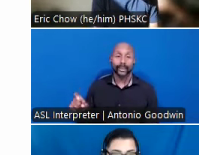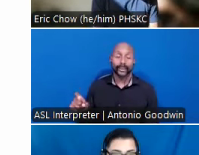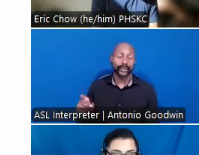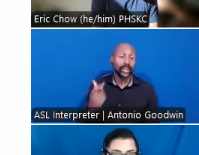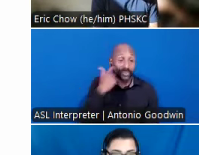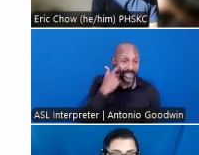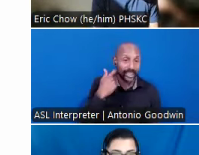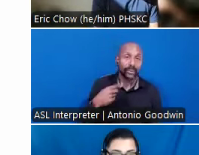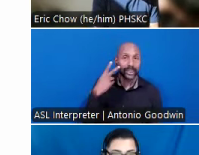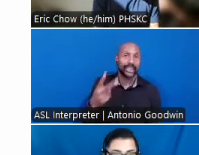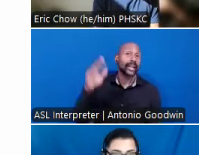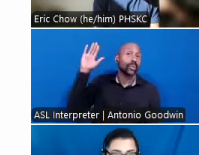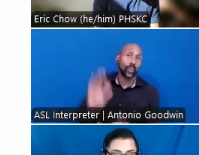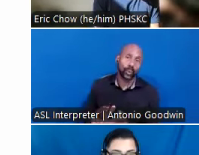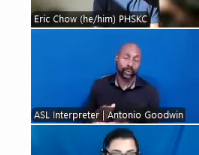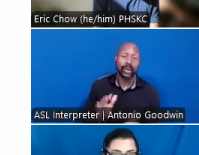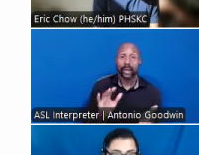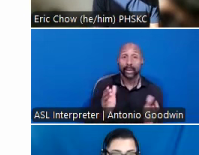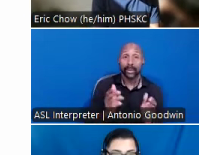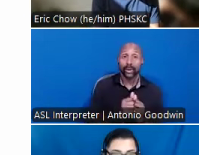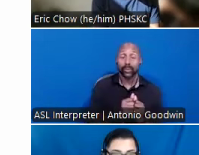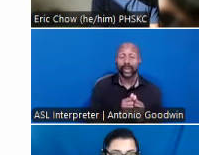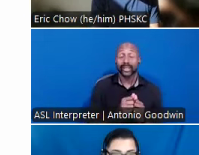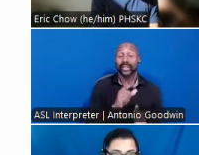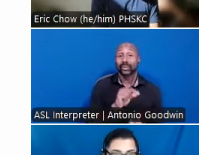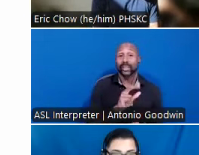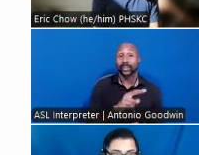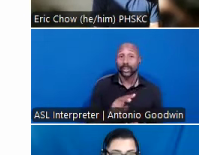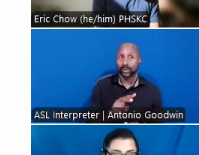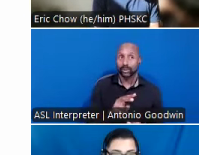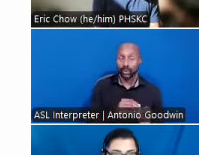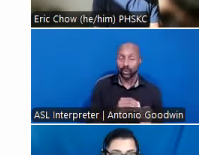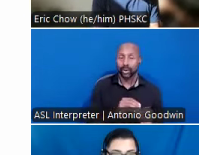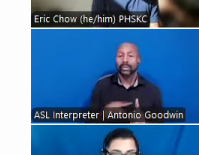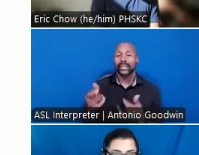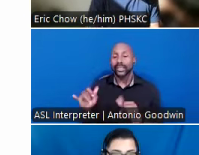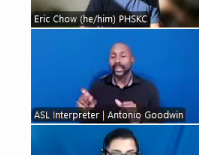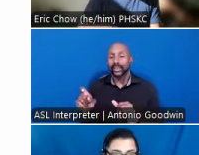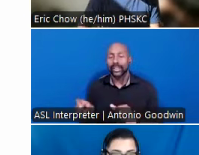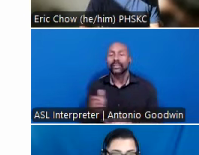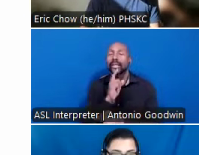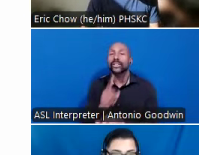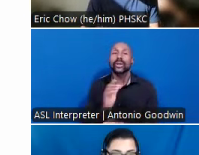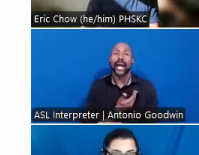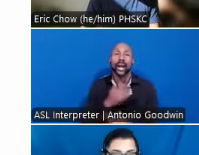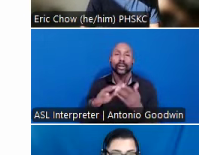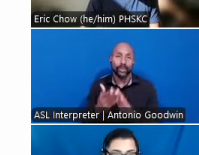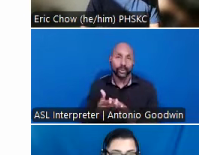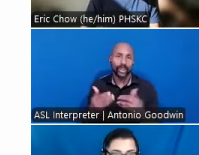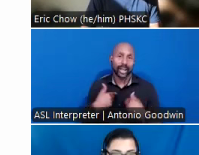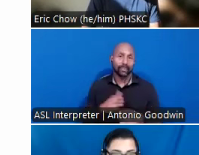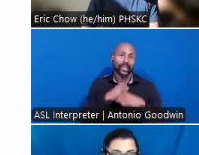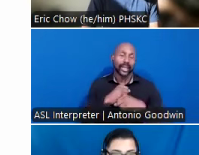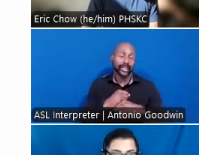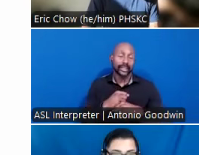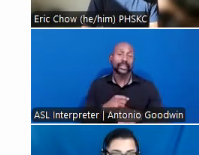certainly saw in 2022 at the height of the outbreak. But we still need to take efforts to make sure our community is protected by staying